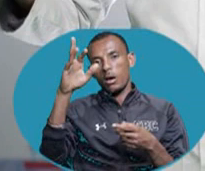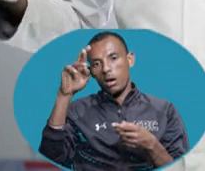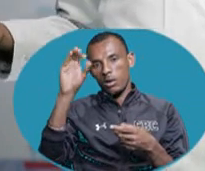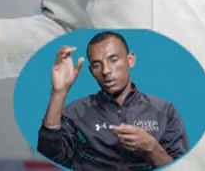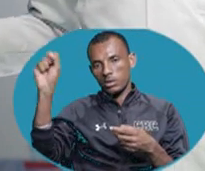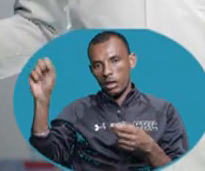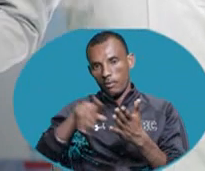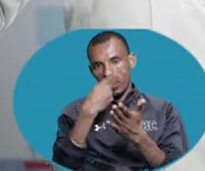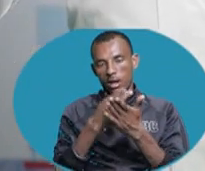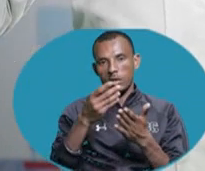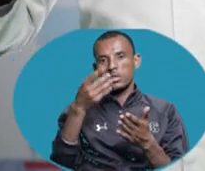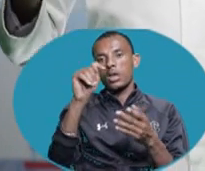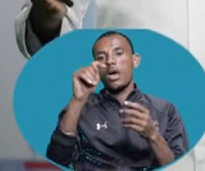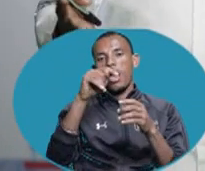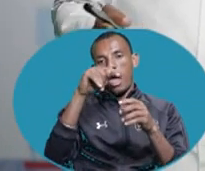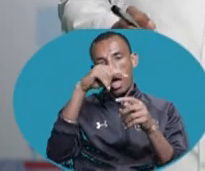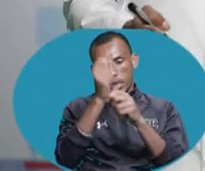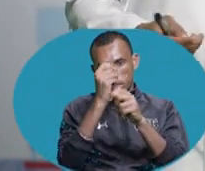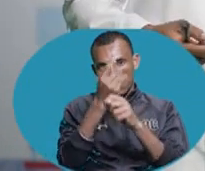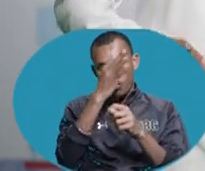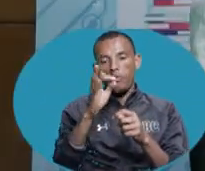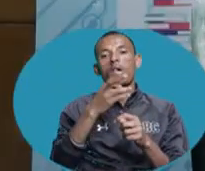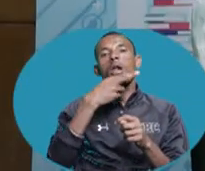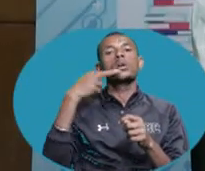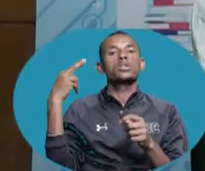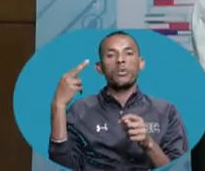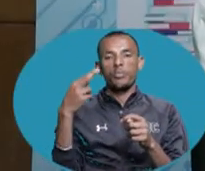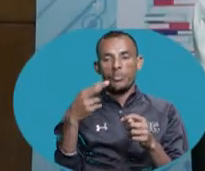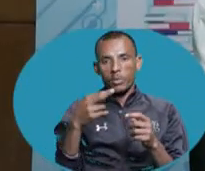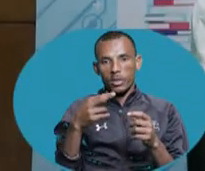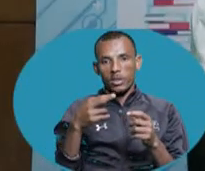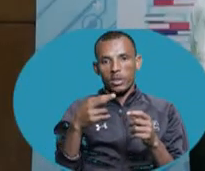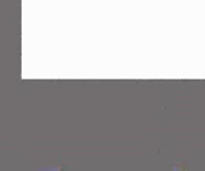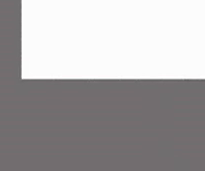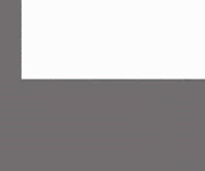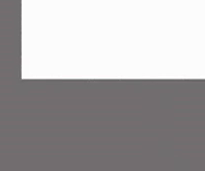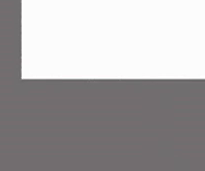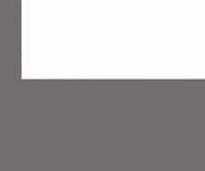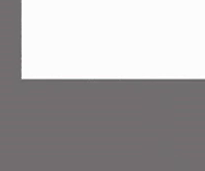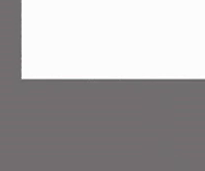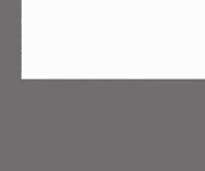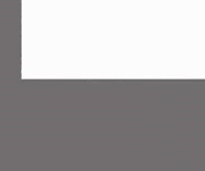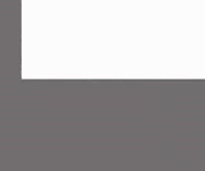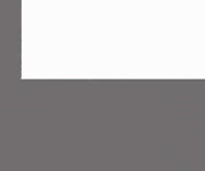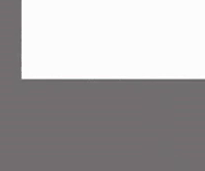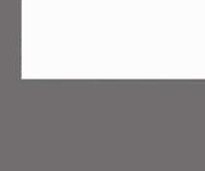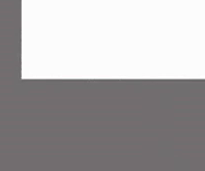of Russia. The action of Russia at the time scorched earth policy.